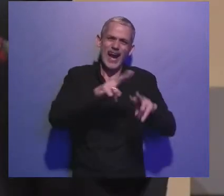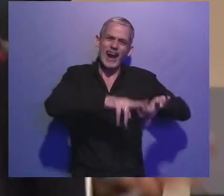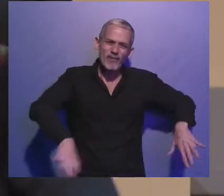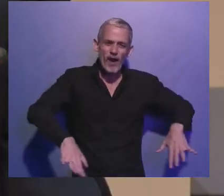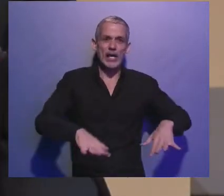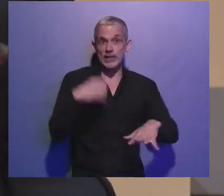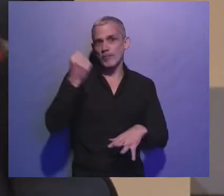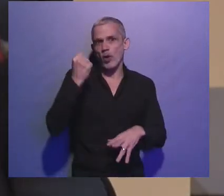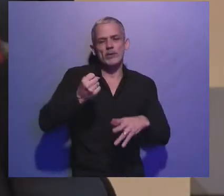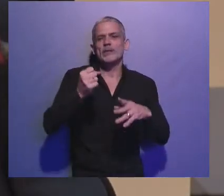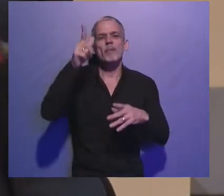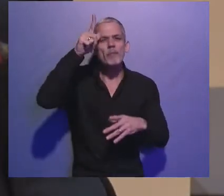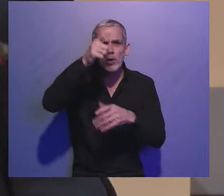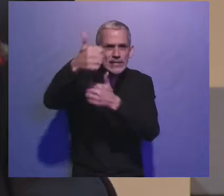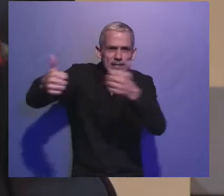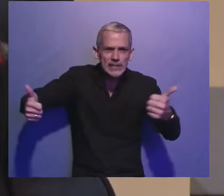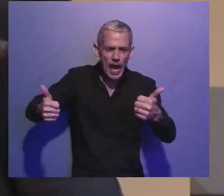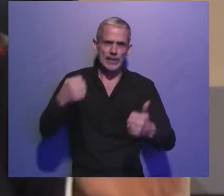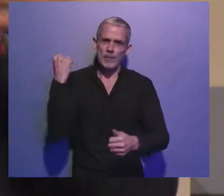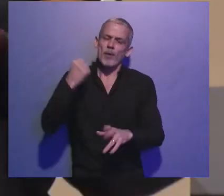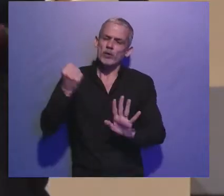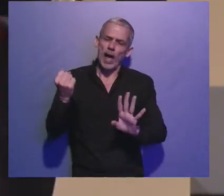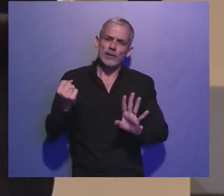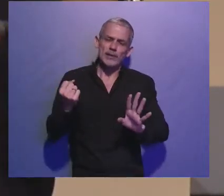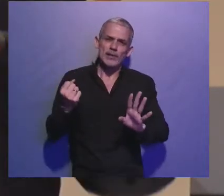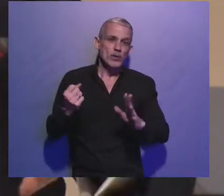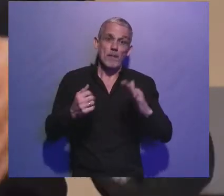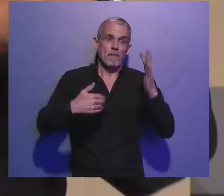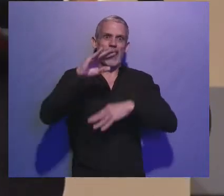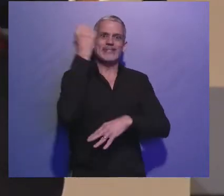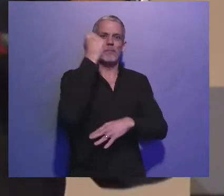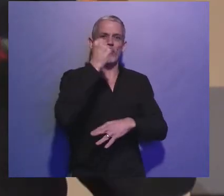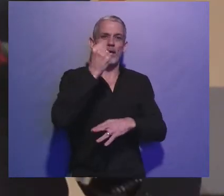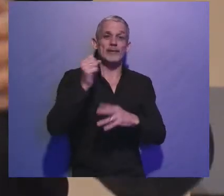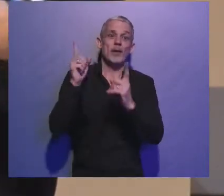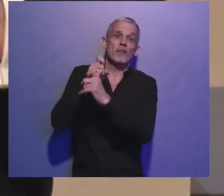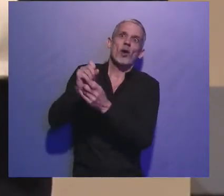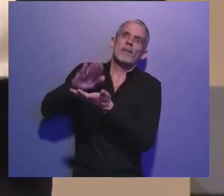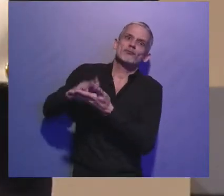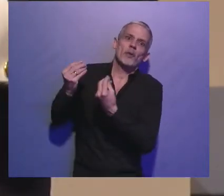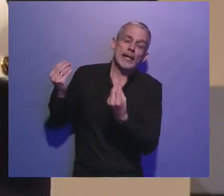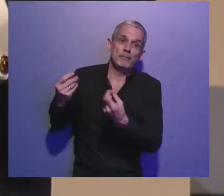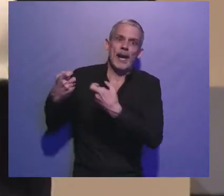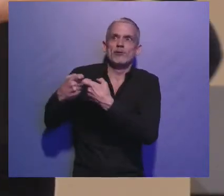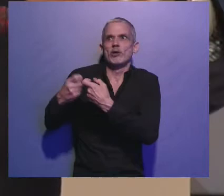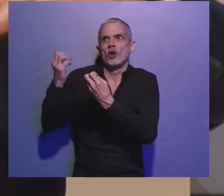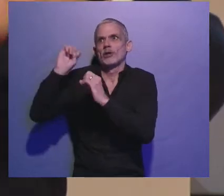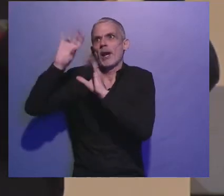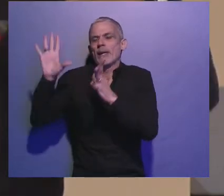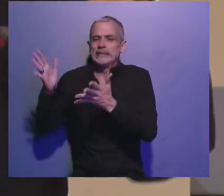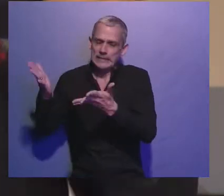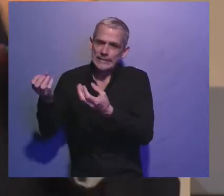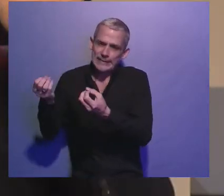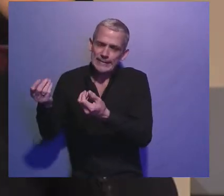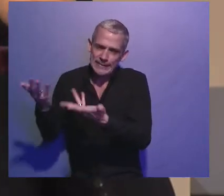urgent problems like hunger and education and schools. So these are priority issues